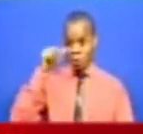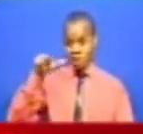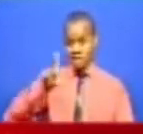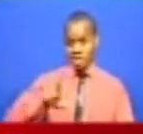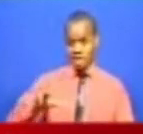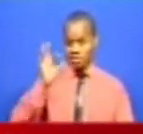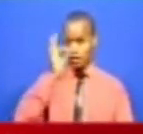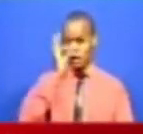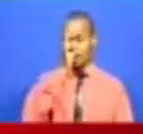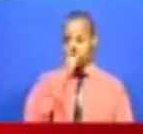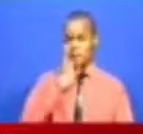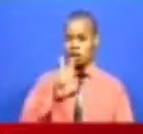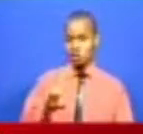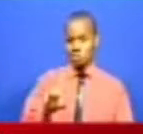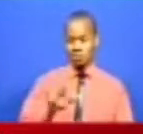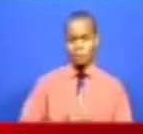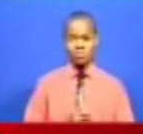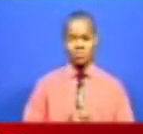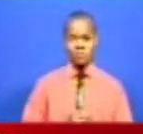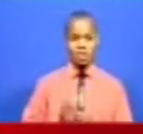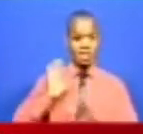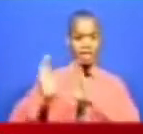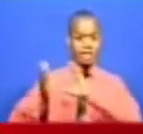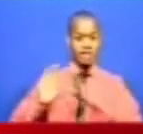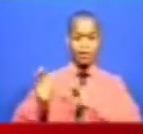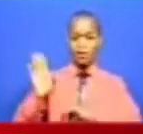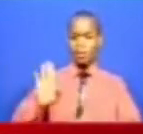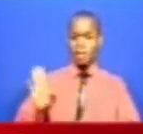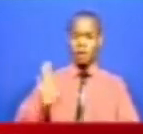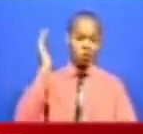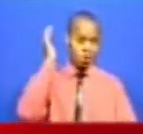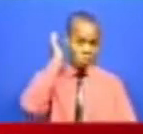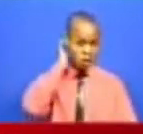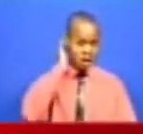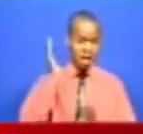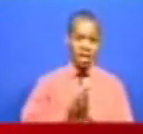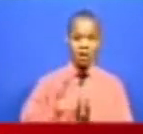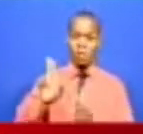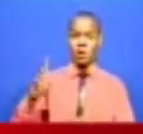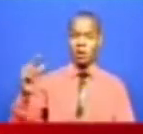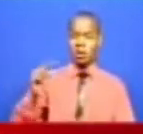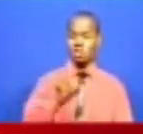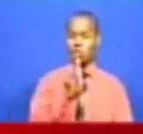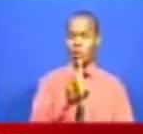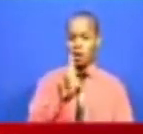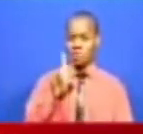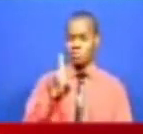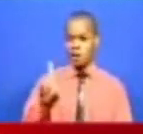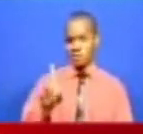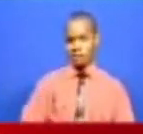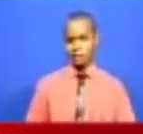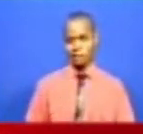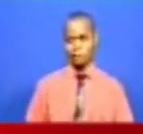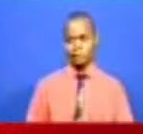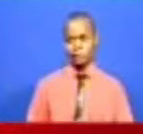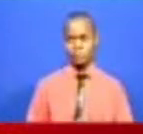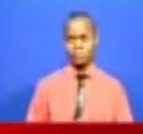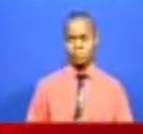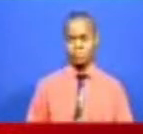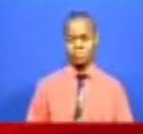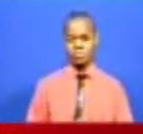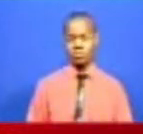each, Kilifi, Baringo, Muranga, and Uasin Gishu 1-1. Your